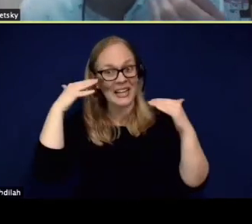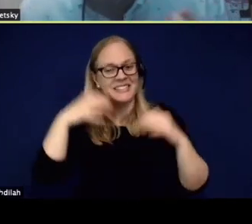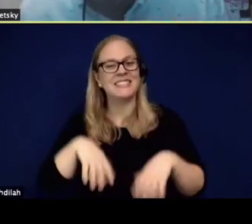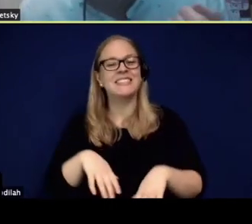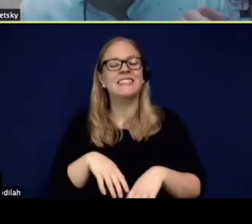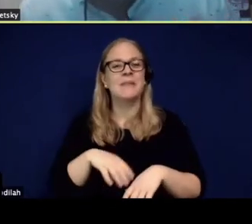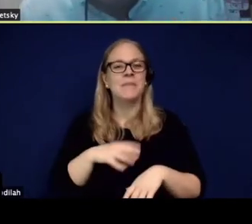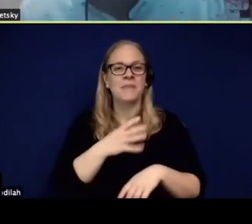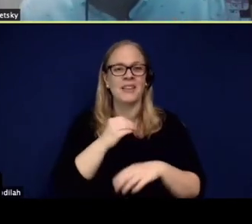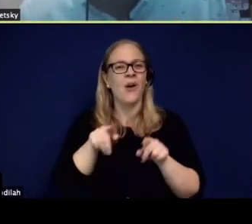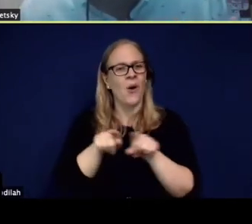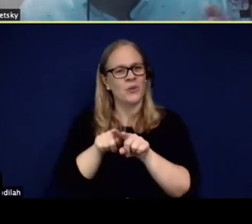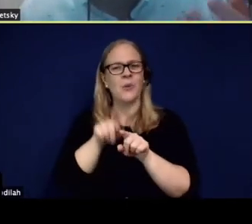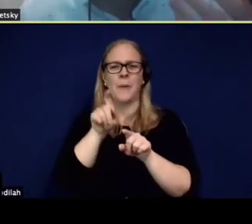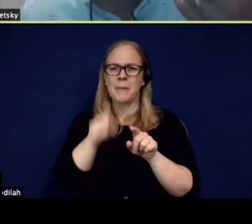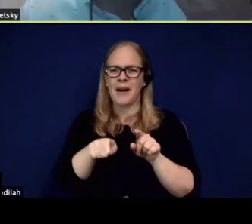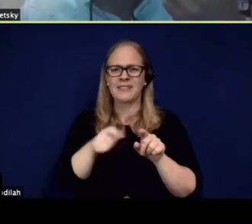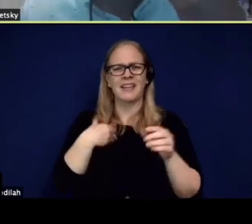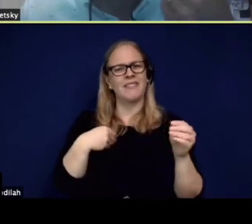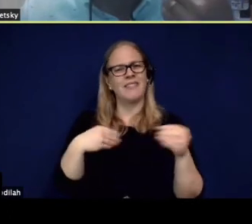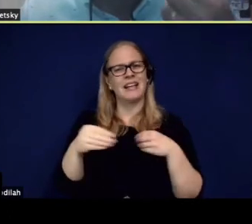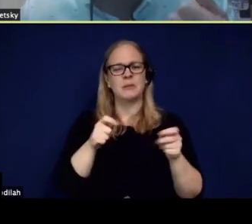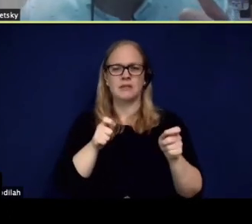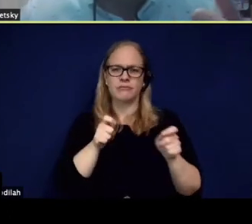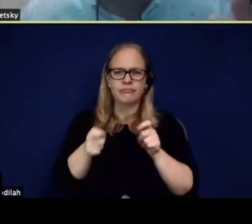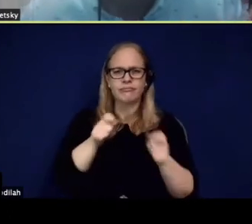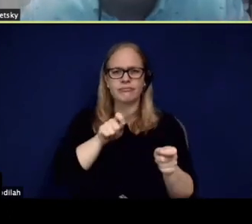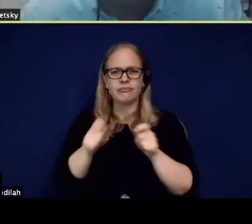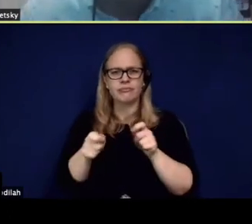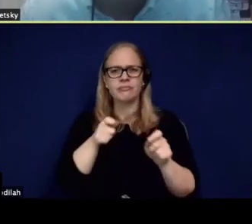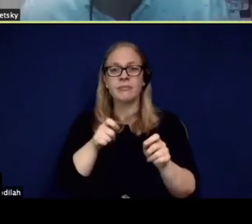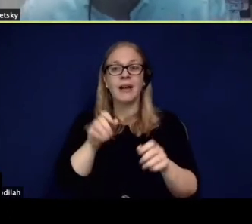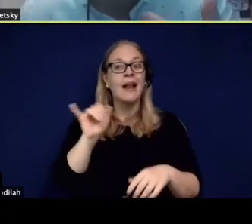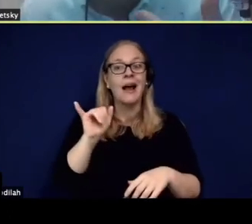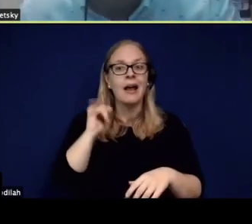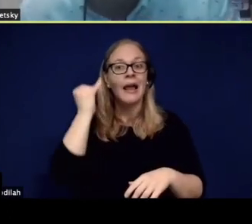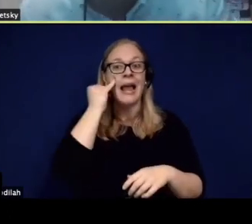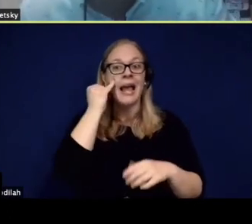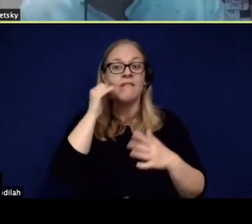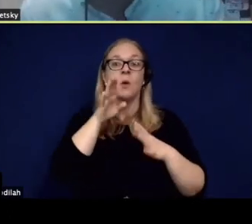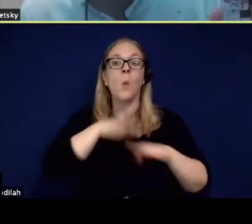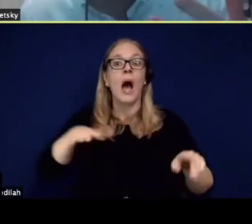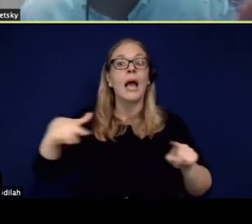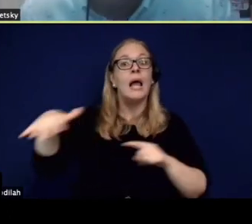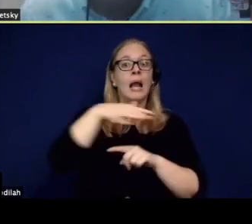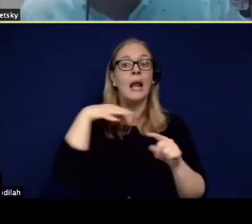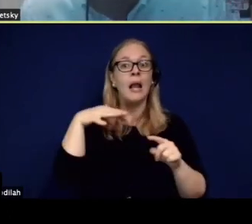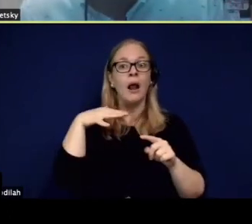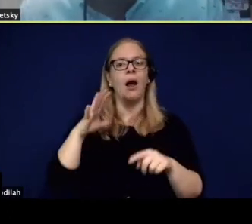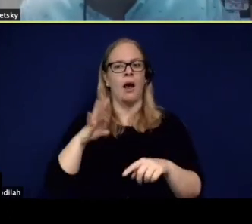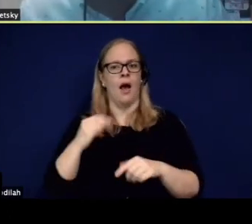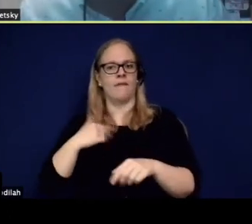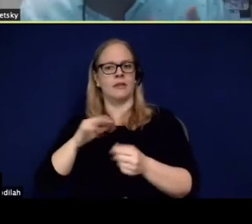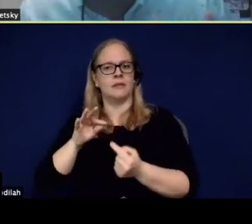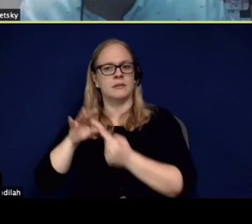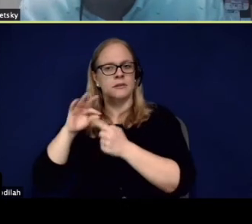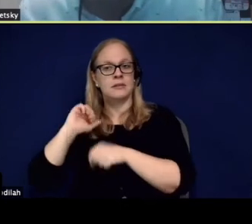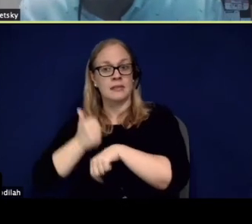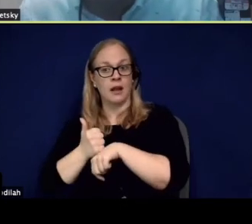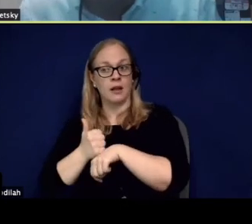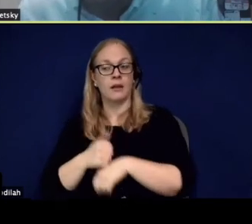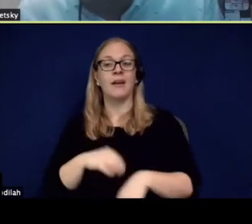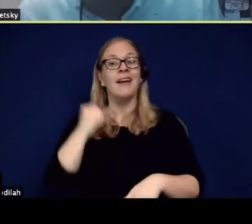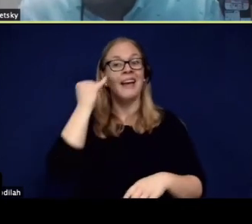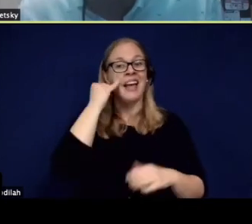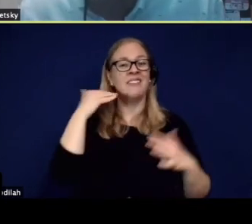is, to be able to set the hearing aid for when you're listening quiet, when in noise, listening on a telephone, listening to